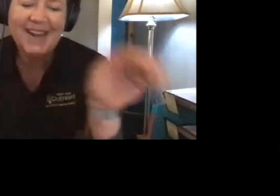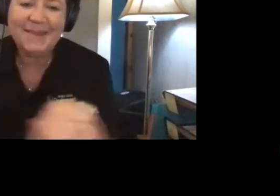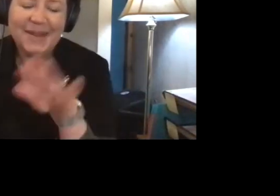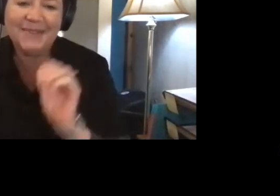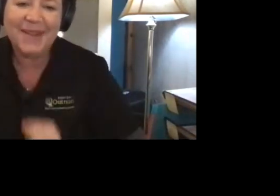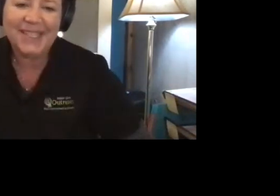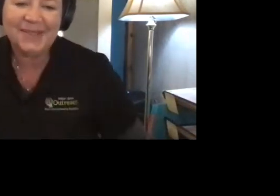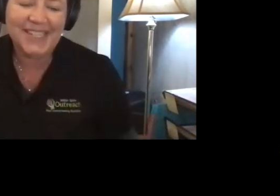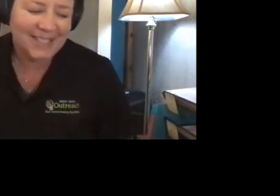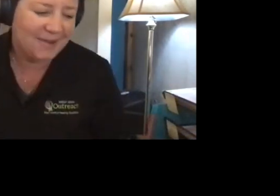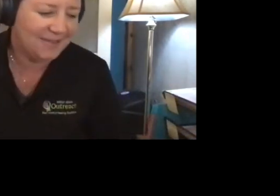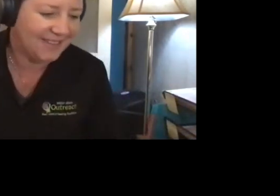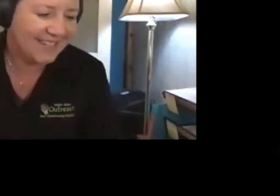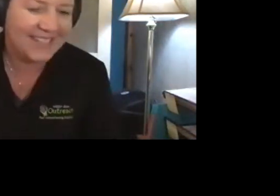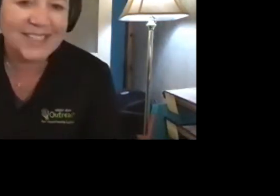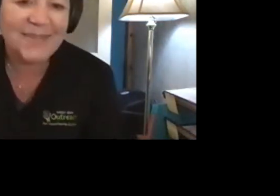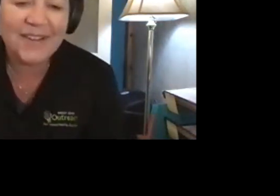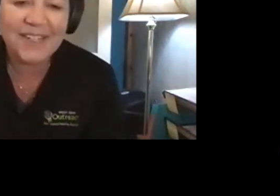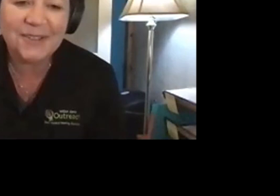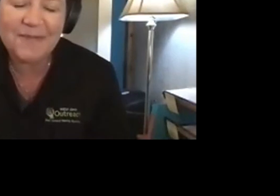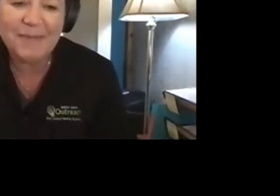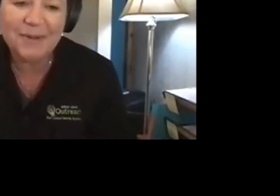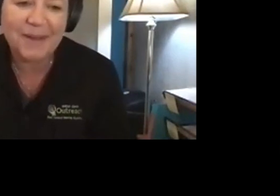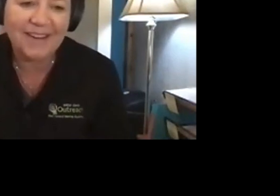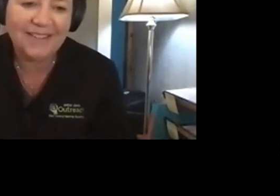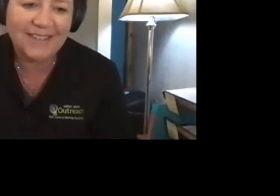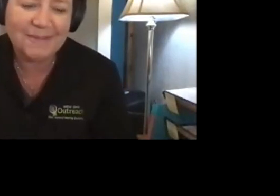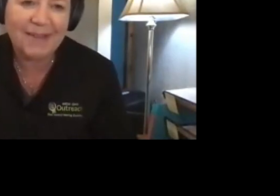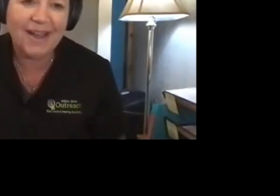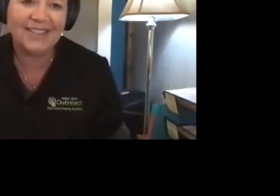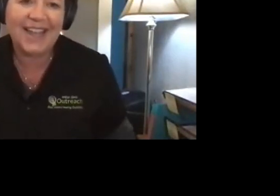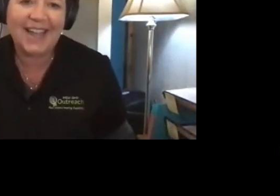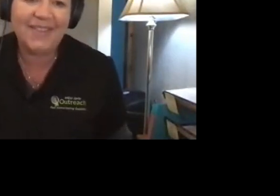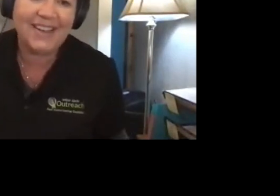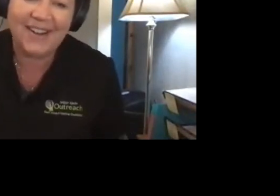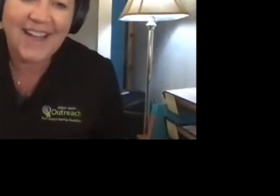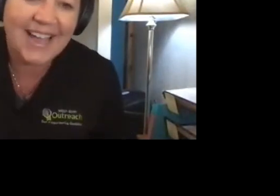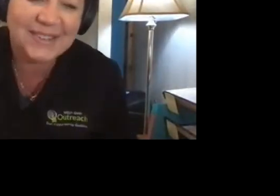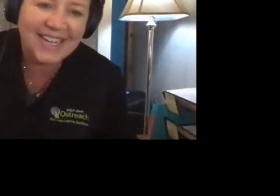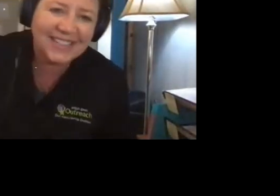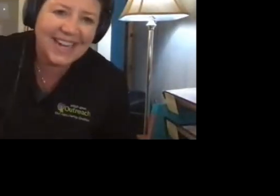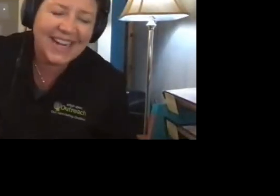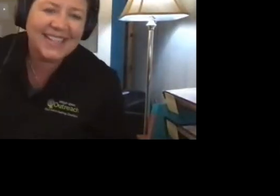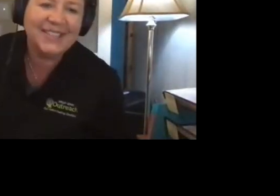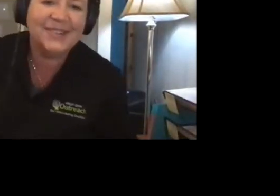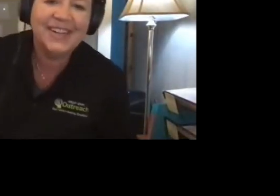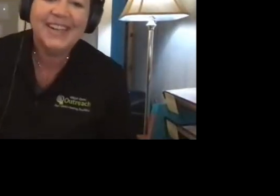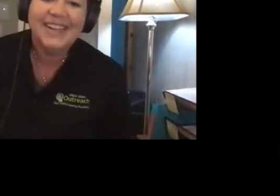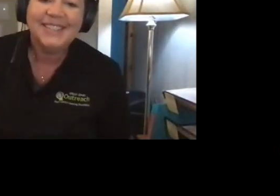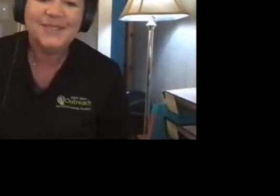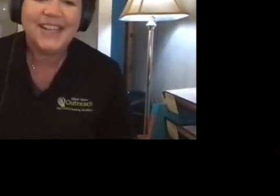you're right in the middle of my screen. So if you have control of my mute button, you may want to have that. No, I don't think I'll say anything